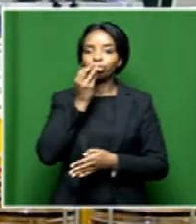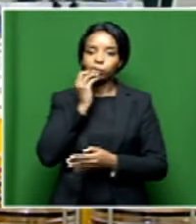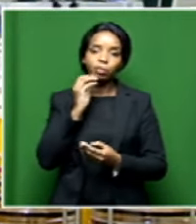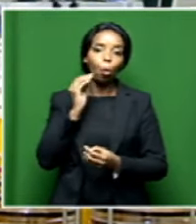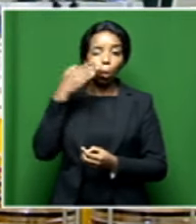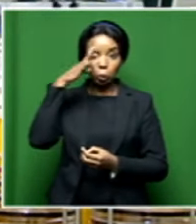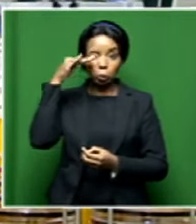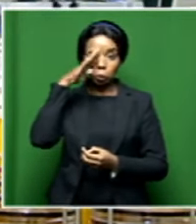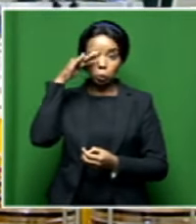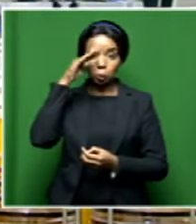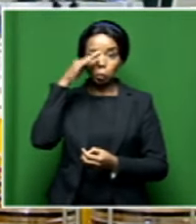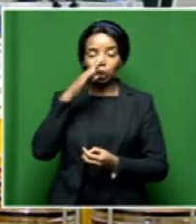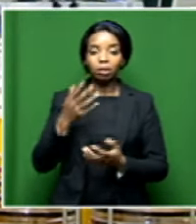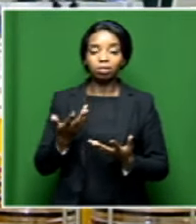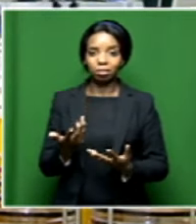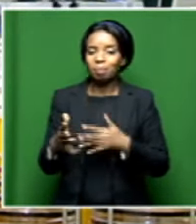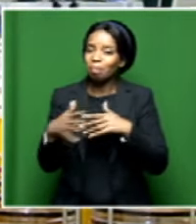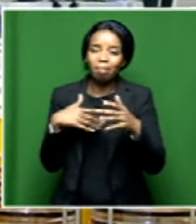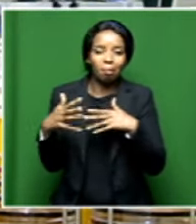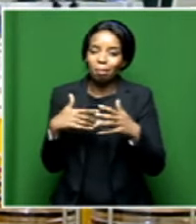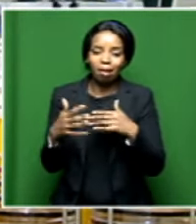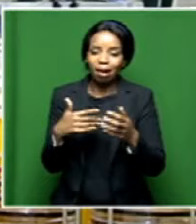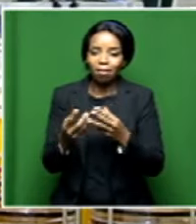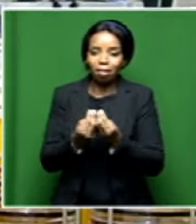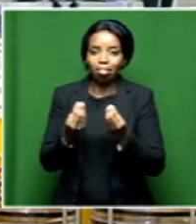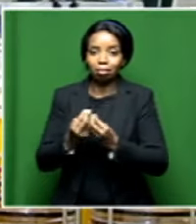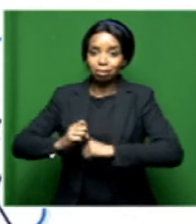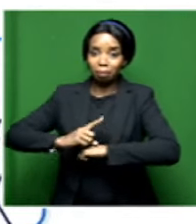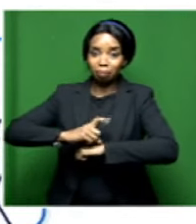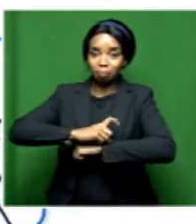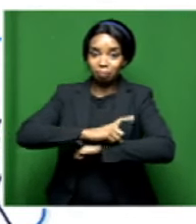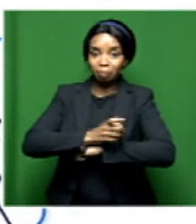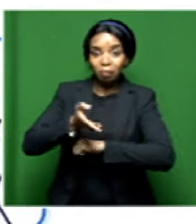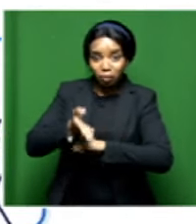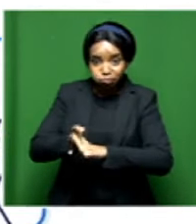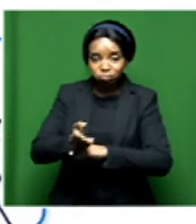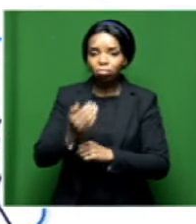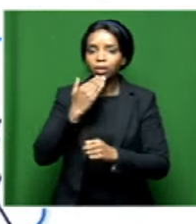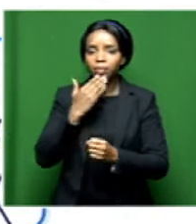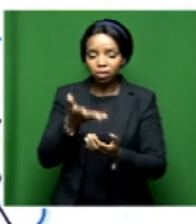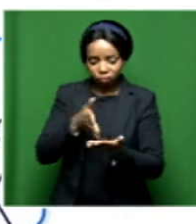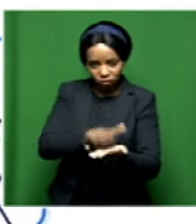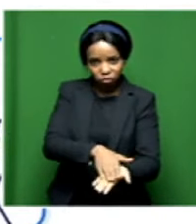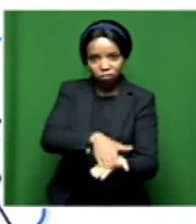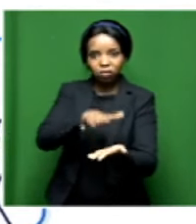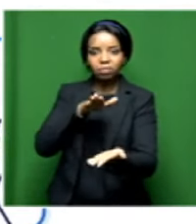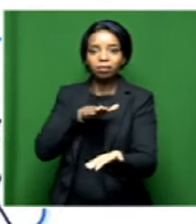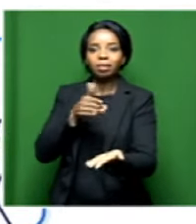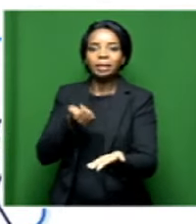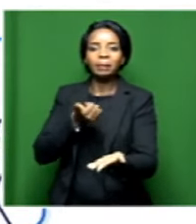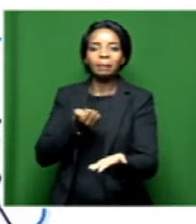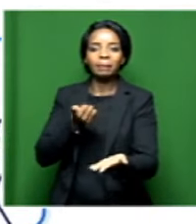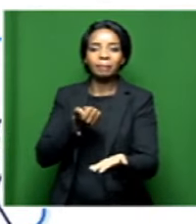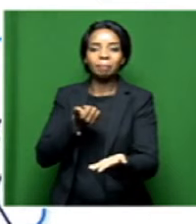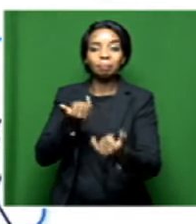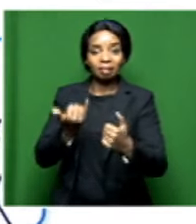rub my eyes, whatever germs were on the table have transferred onto my hand, and I have